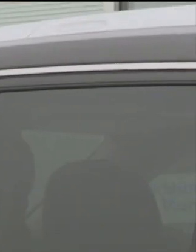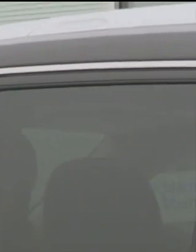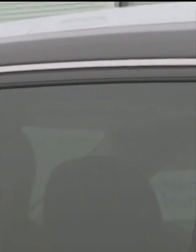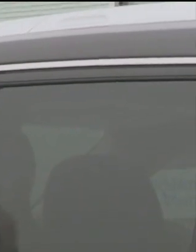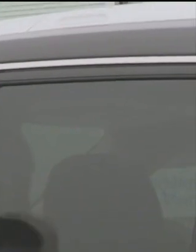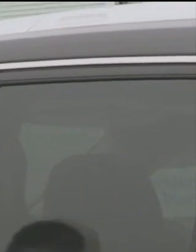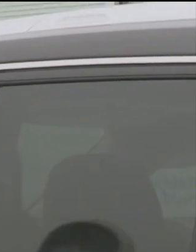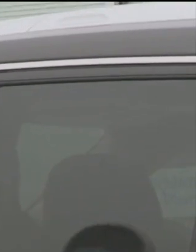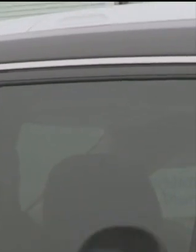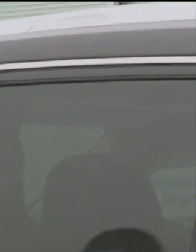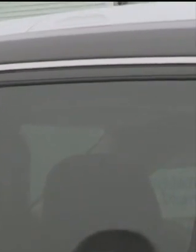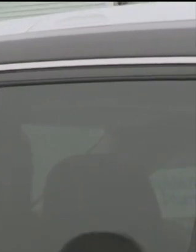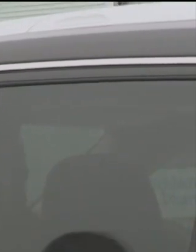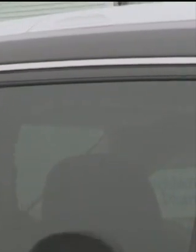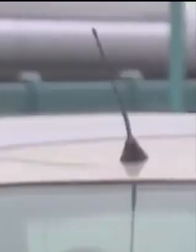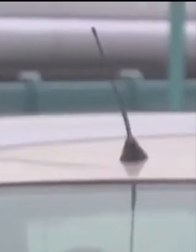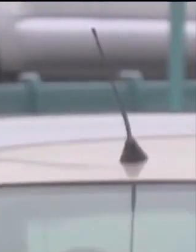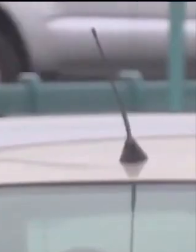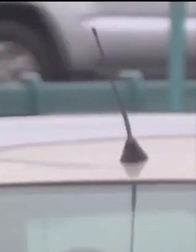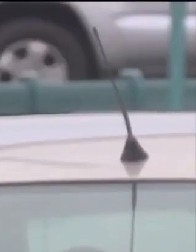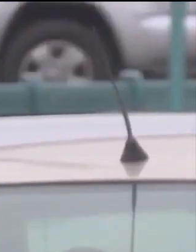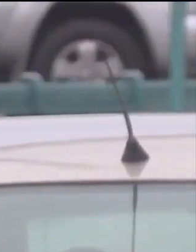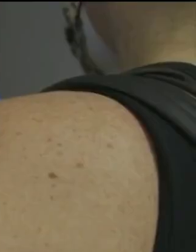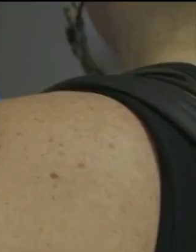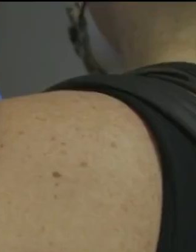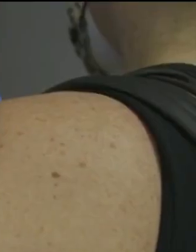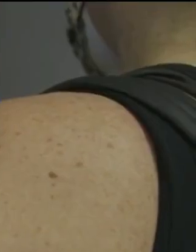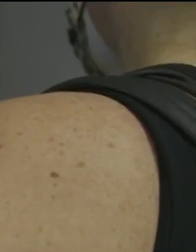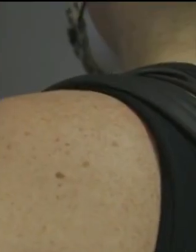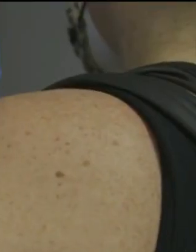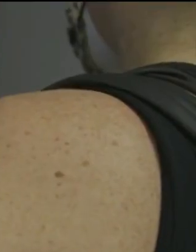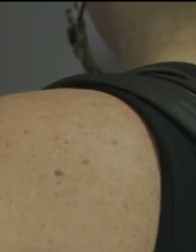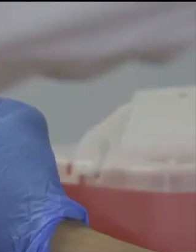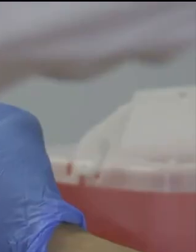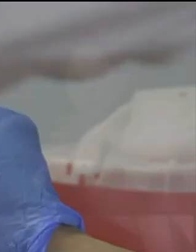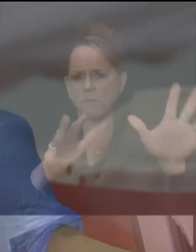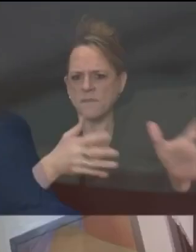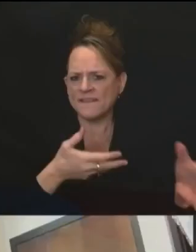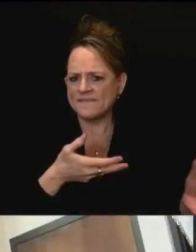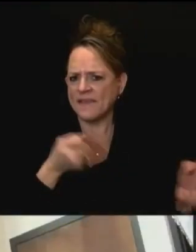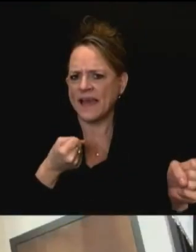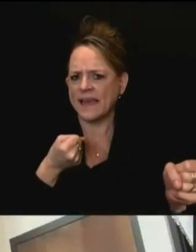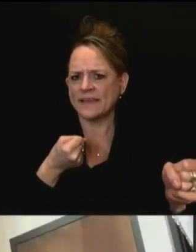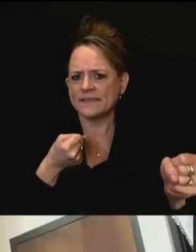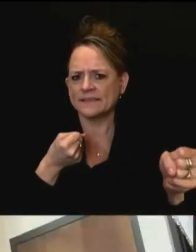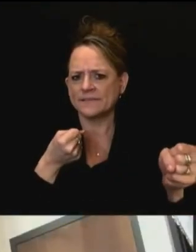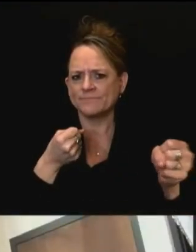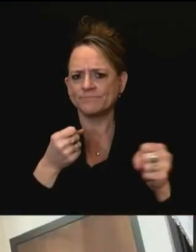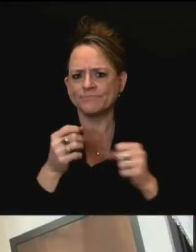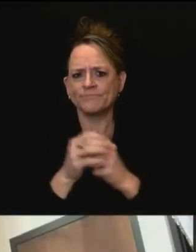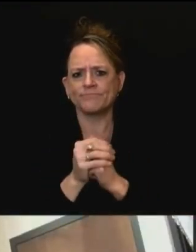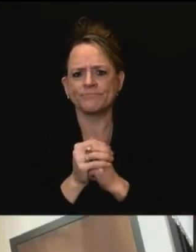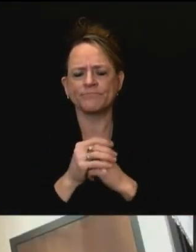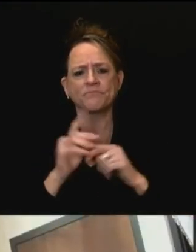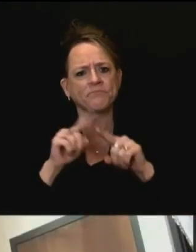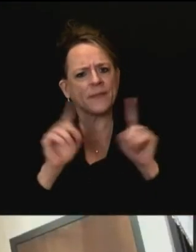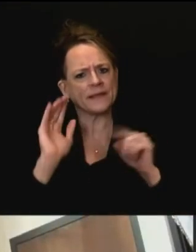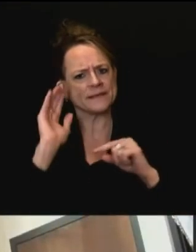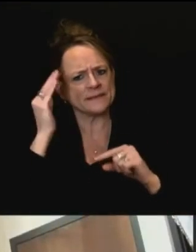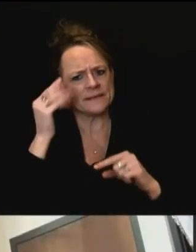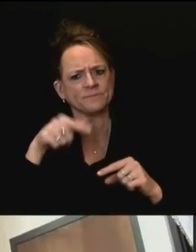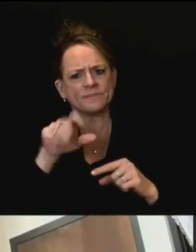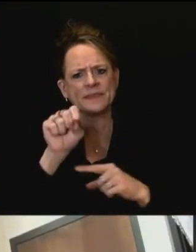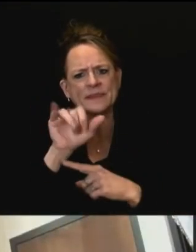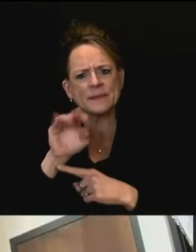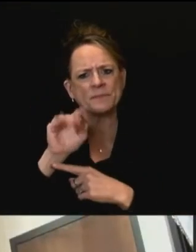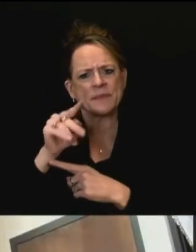to spread, but he thinks our current overall decline in cases will continue. Our expectation or our hope is that we see